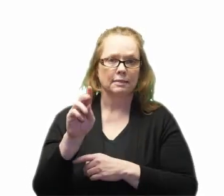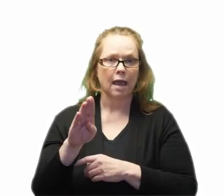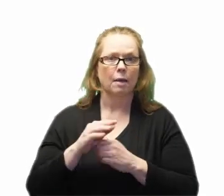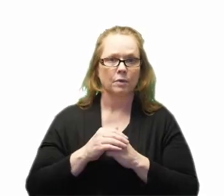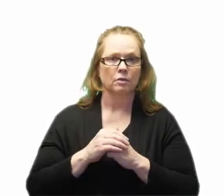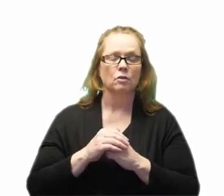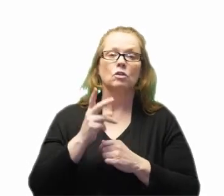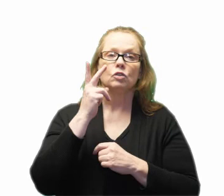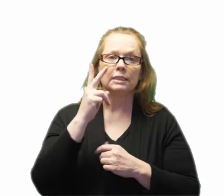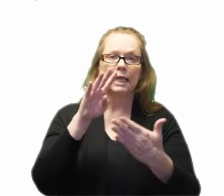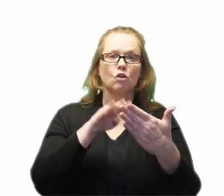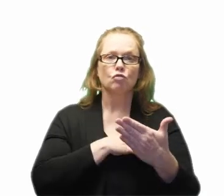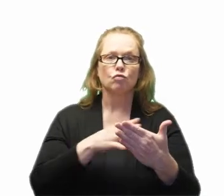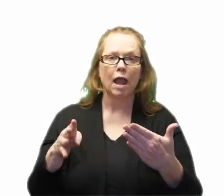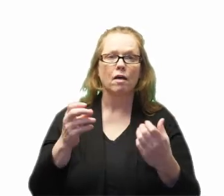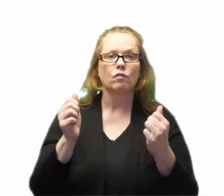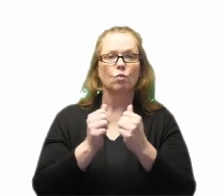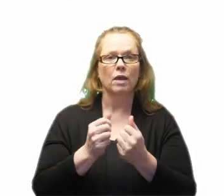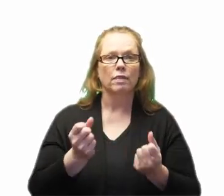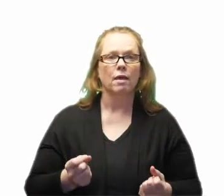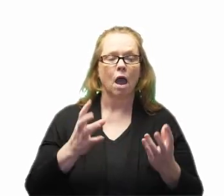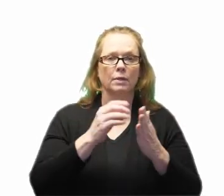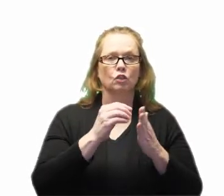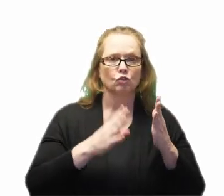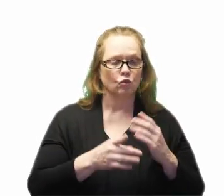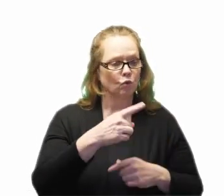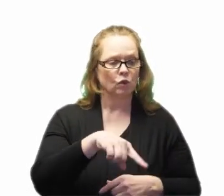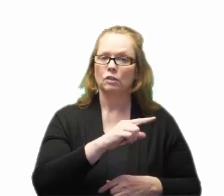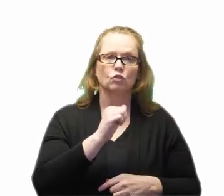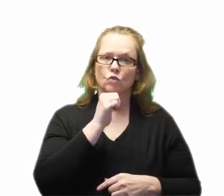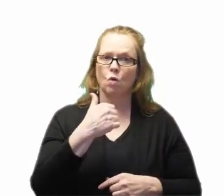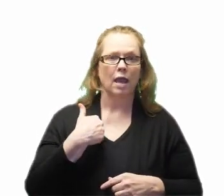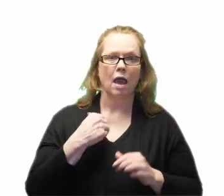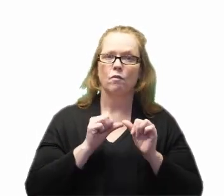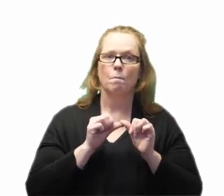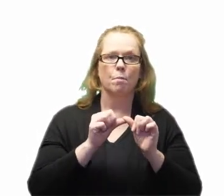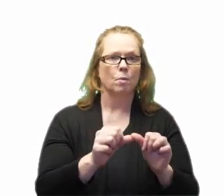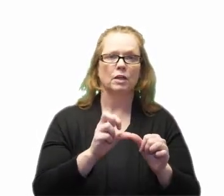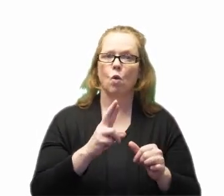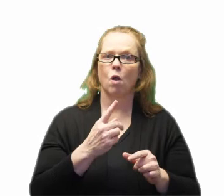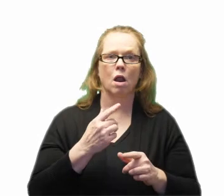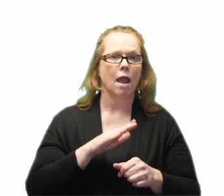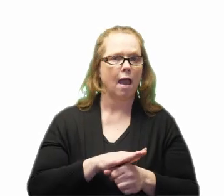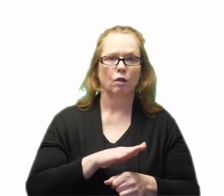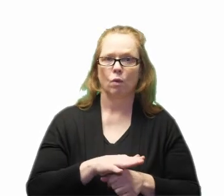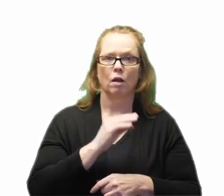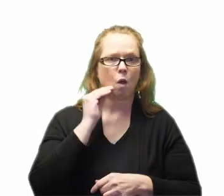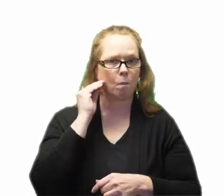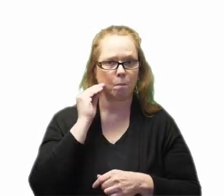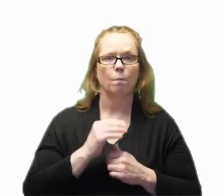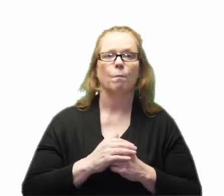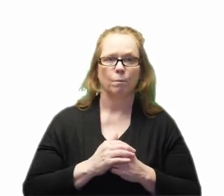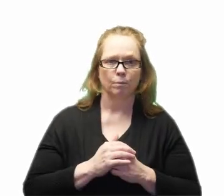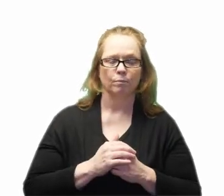to see a graph with percentages of students who do not have permanent or adequate homes.